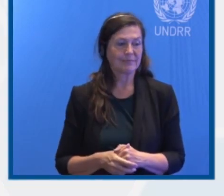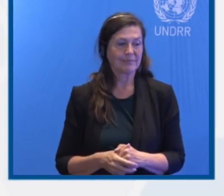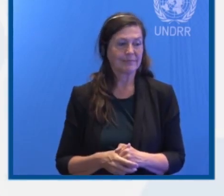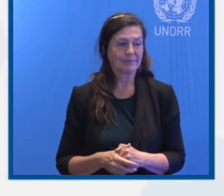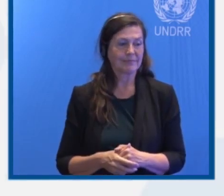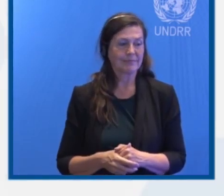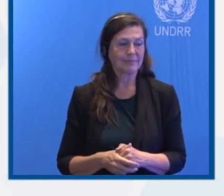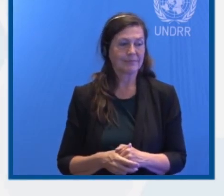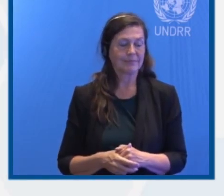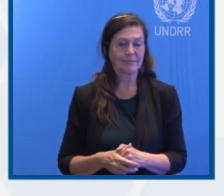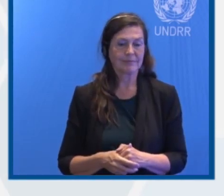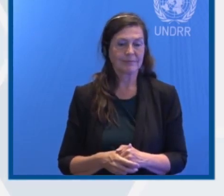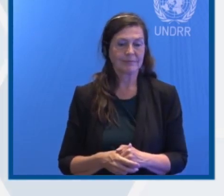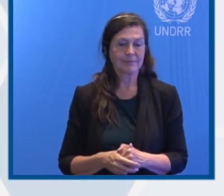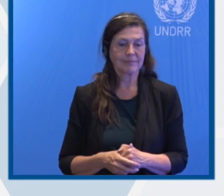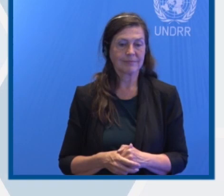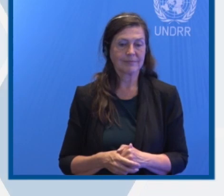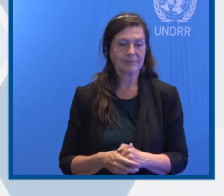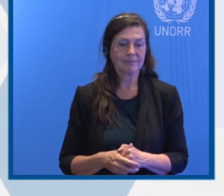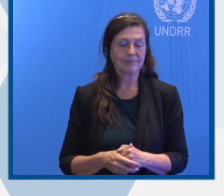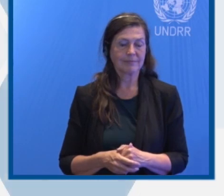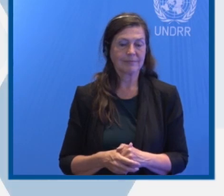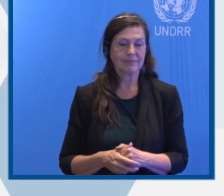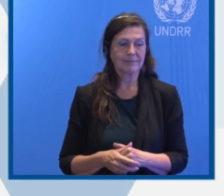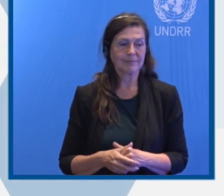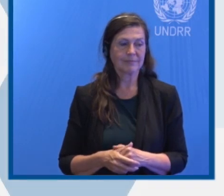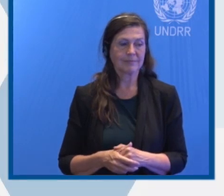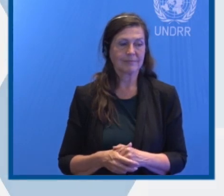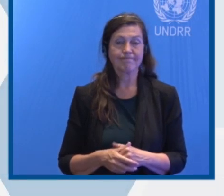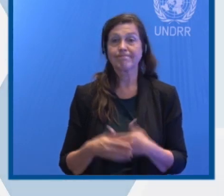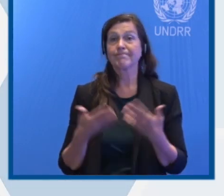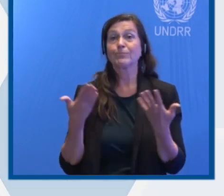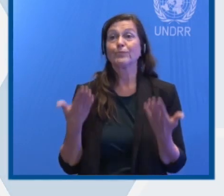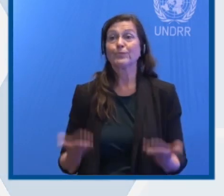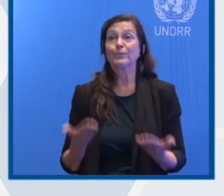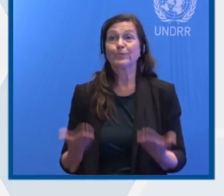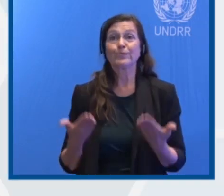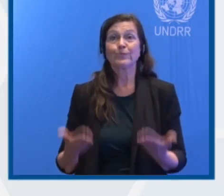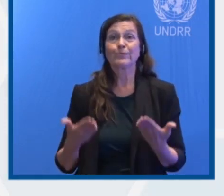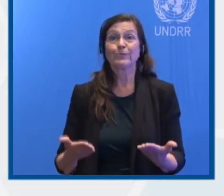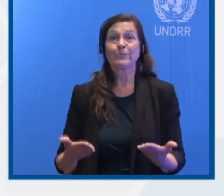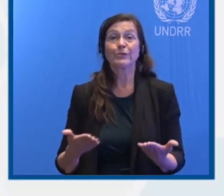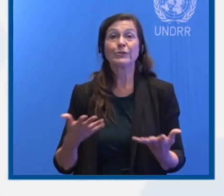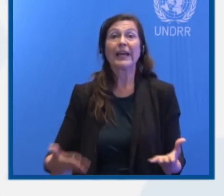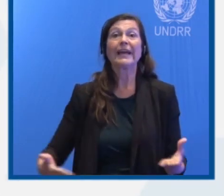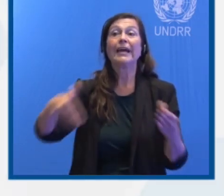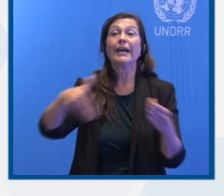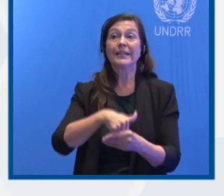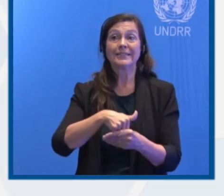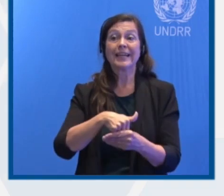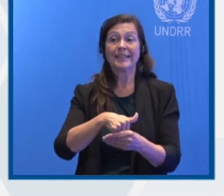guidelines on principle for resilience, on the context of today, urban development, it's